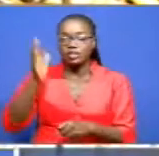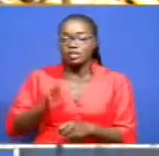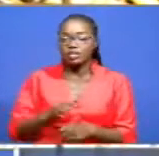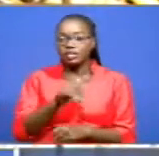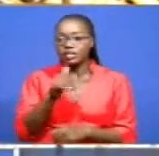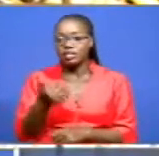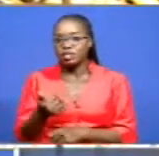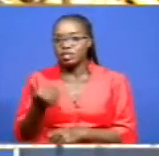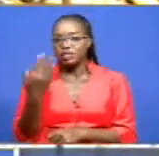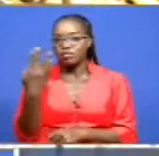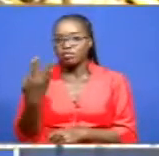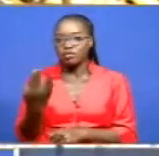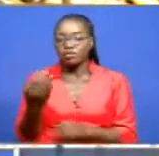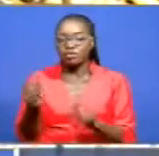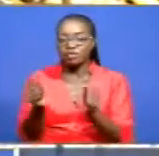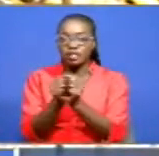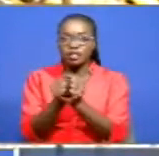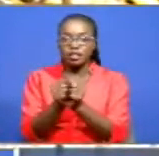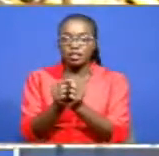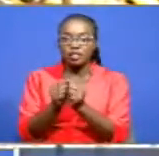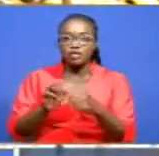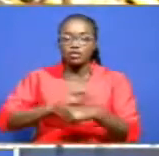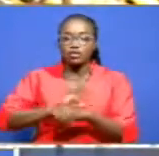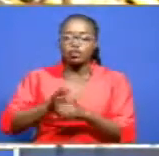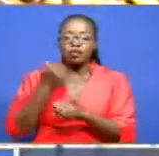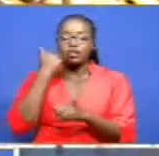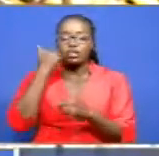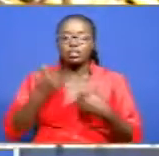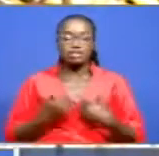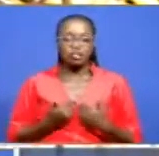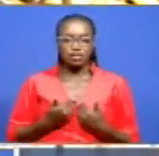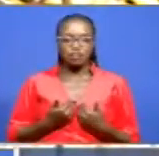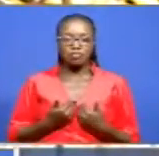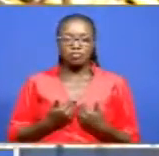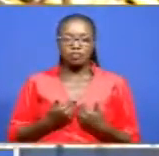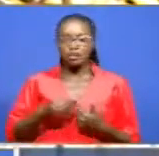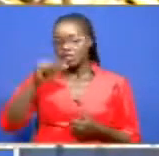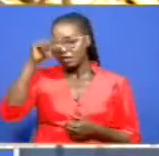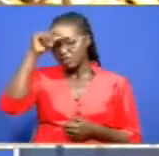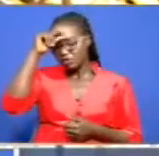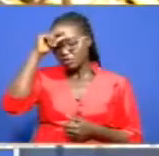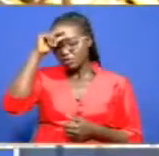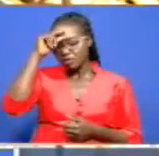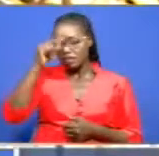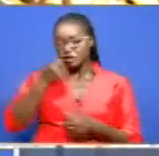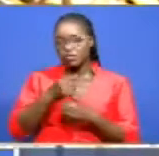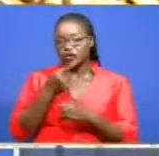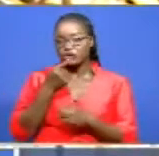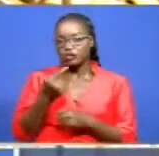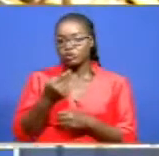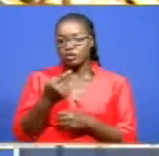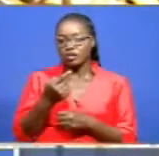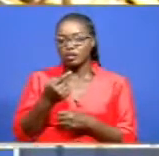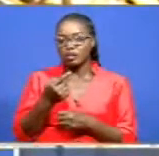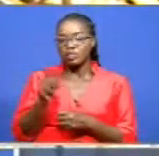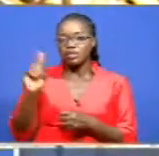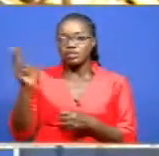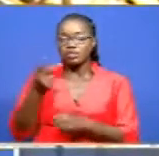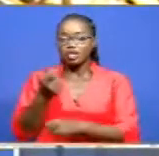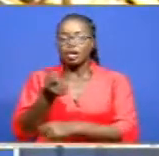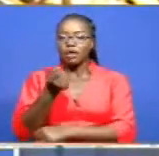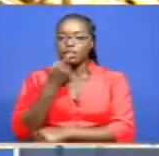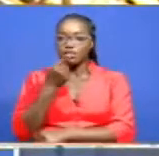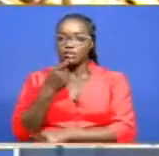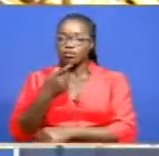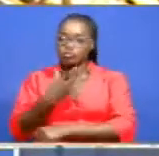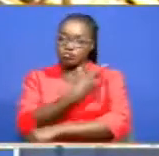wengine 410 wakiambukizwa virusi vya korona, na serikali kuhakikisha kuwa dozi ya pili ya chanjo